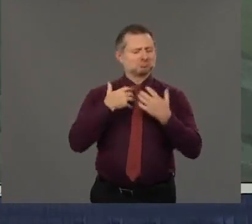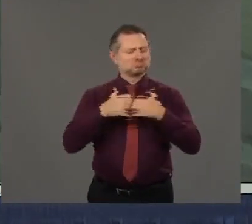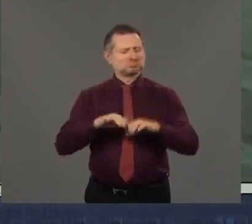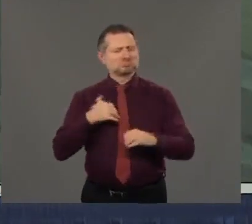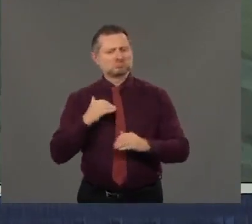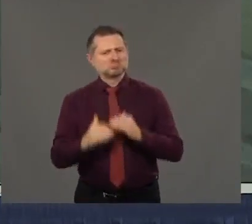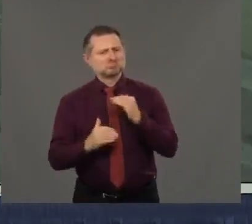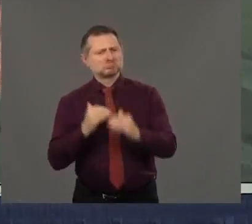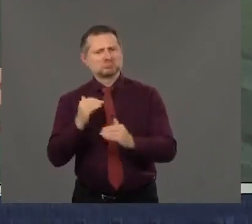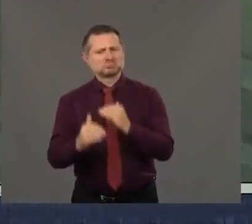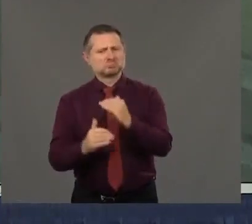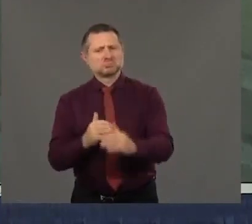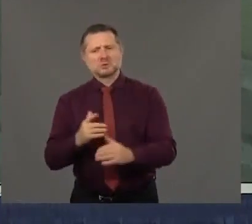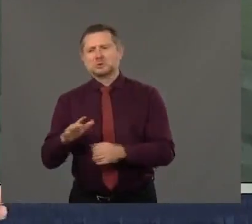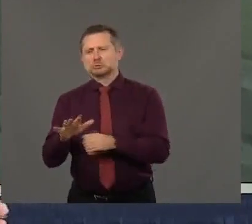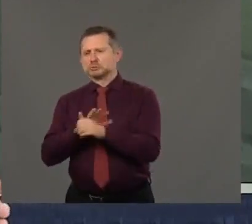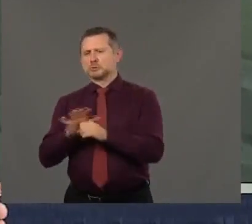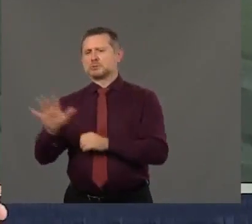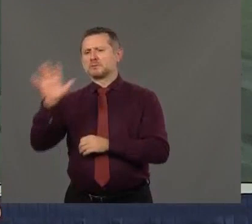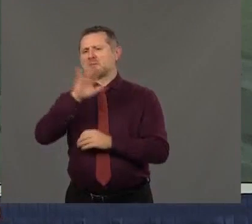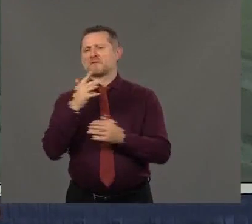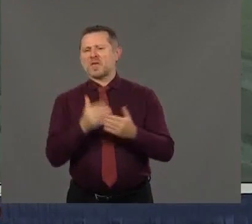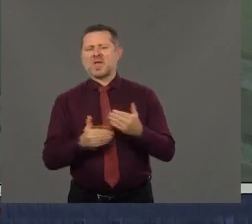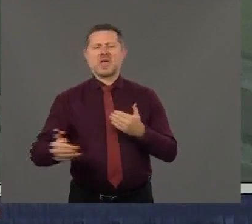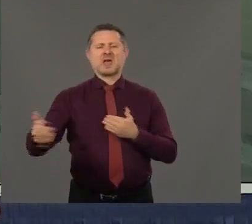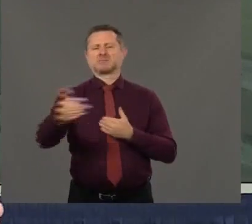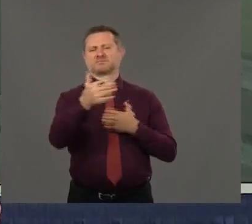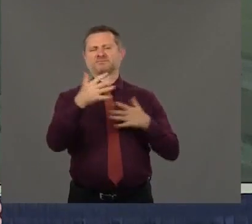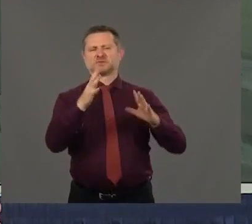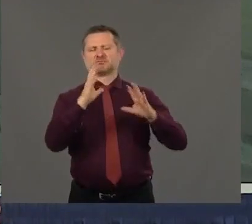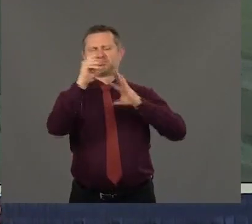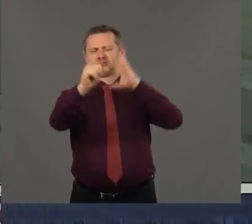the other regions are all ahead of New York, right, in terms of reopening.